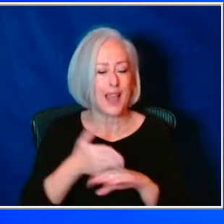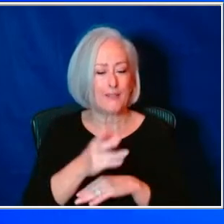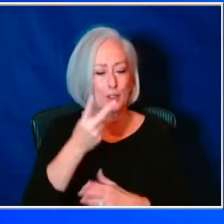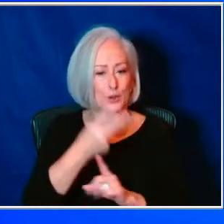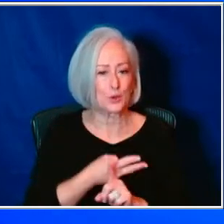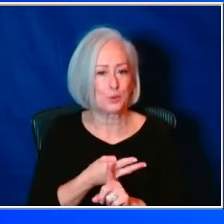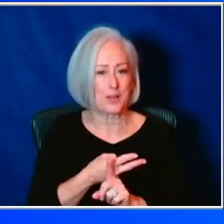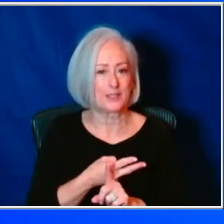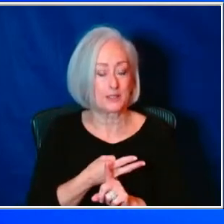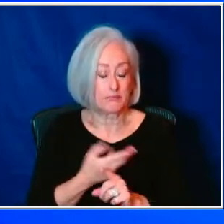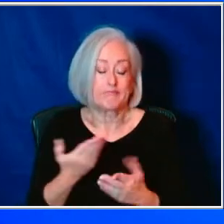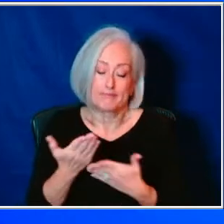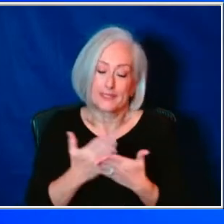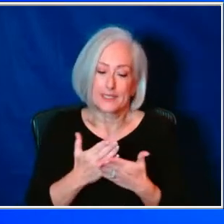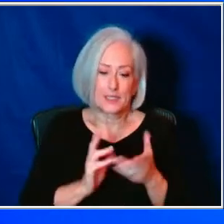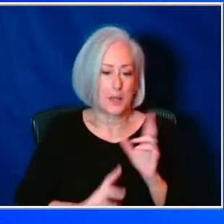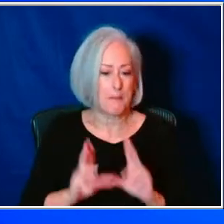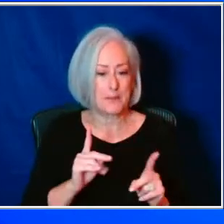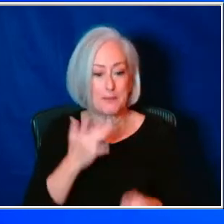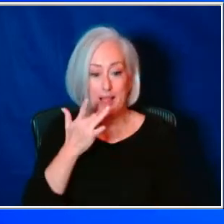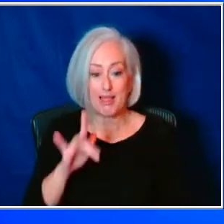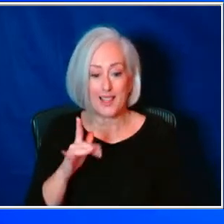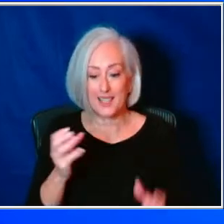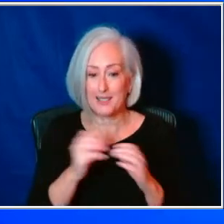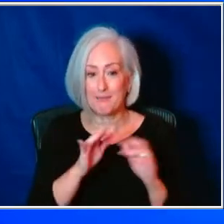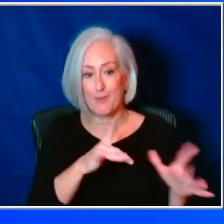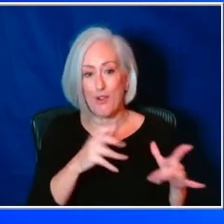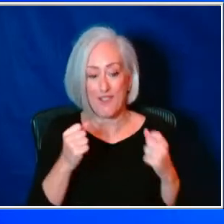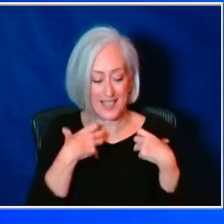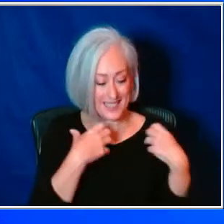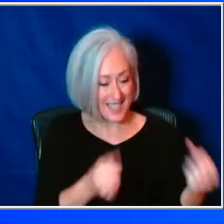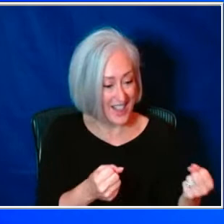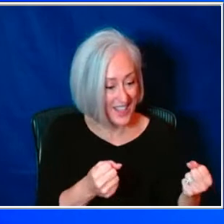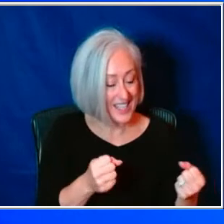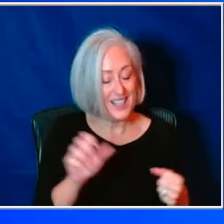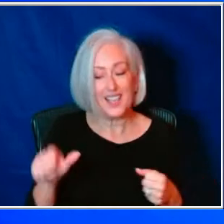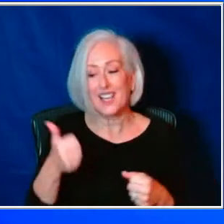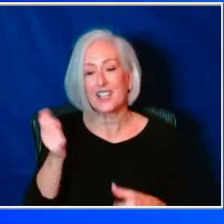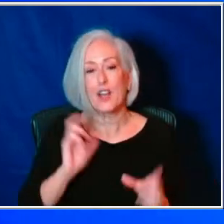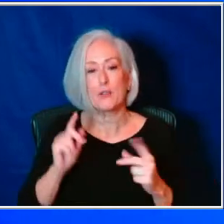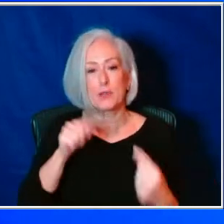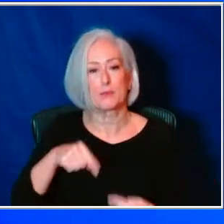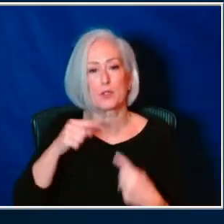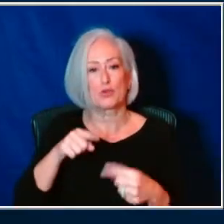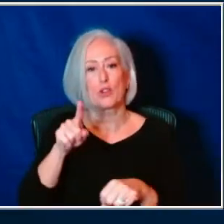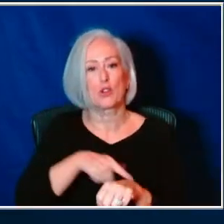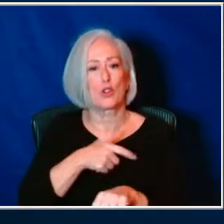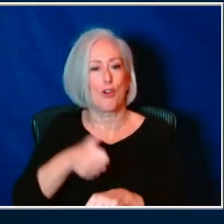folks that just get lucky and faster, and there's some folks that struggle a bit longer. Maybe it's 3 to 4 months.